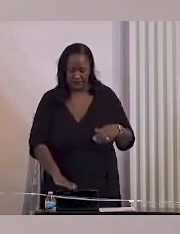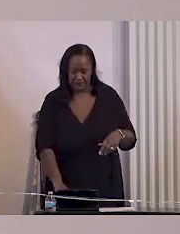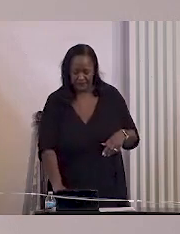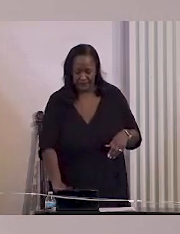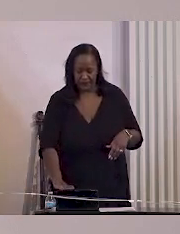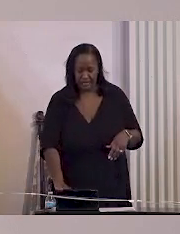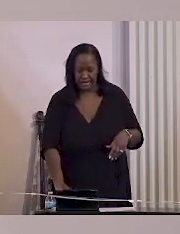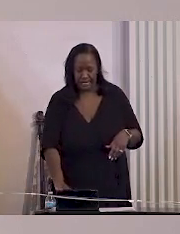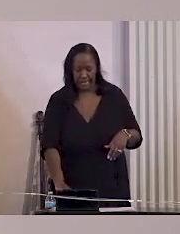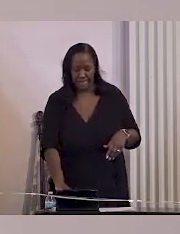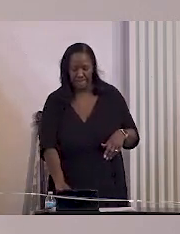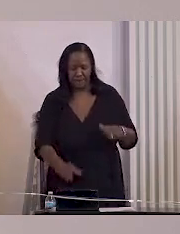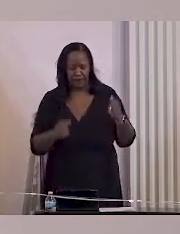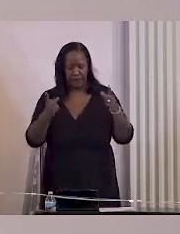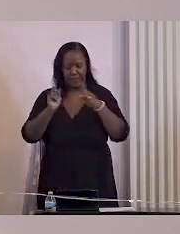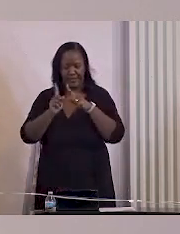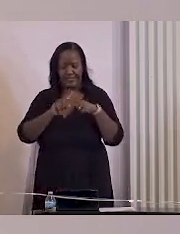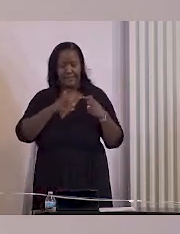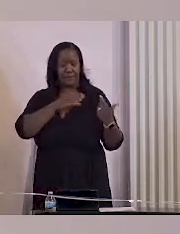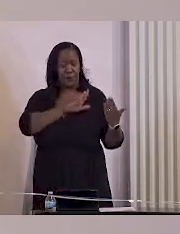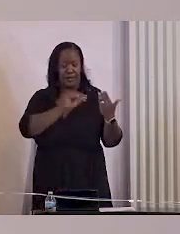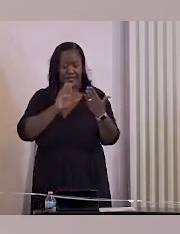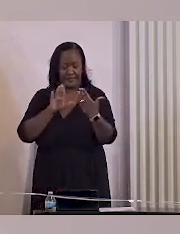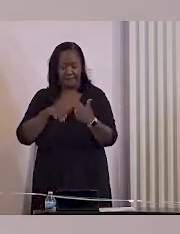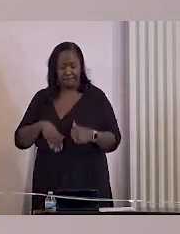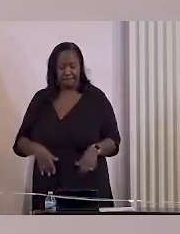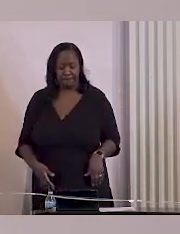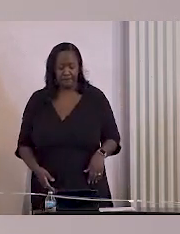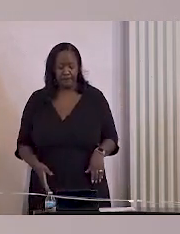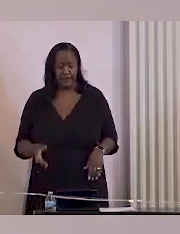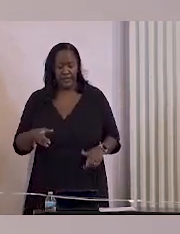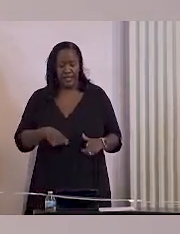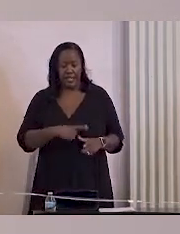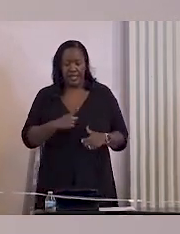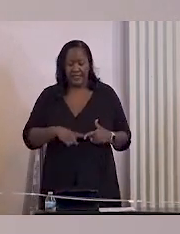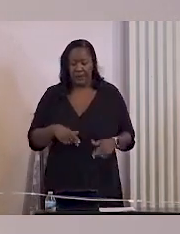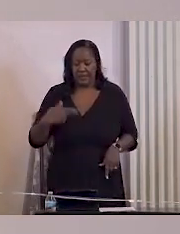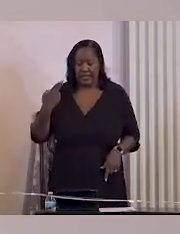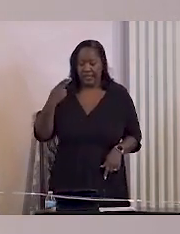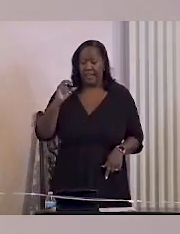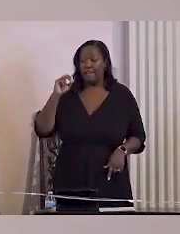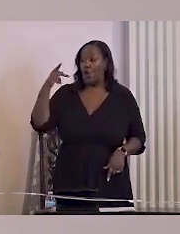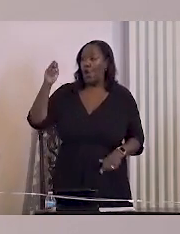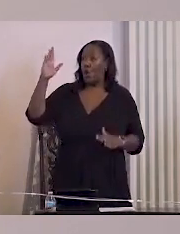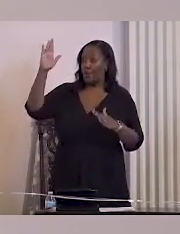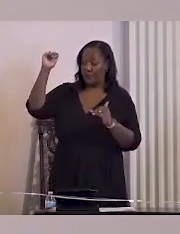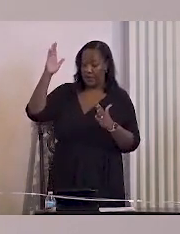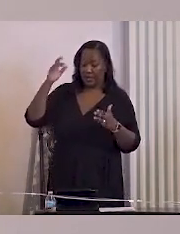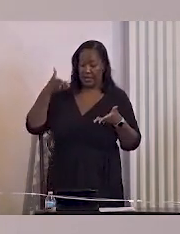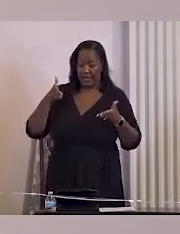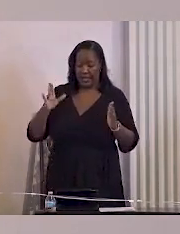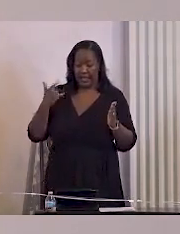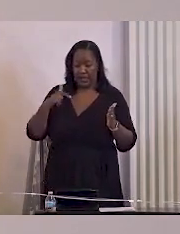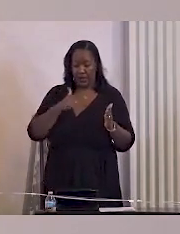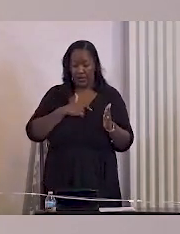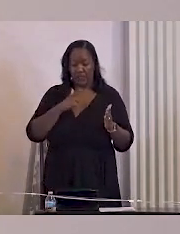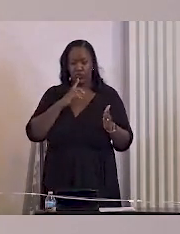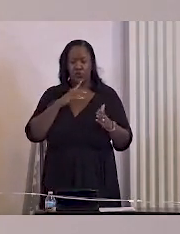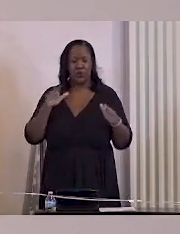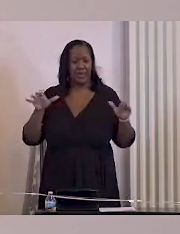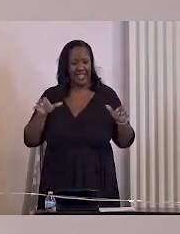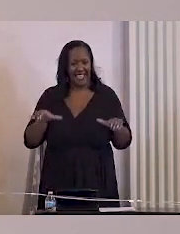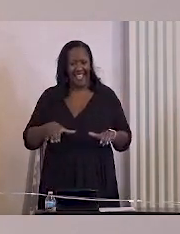many angles. Then we take hope and allow it to A, activate our